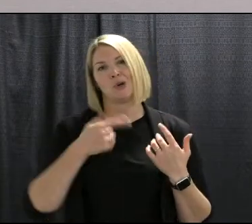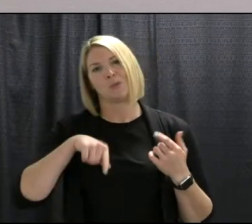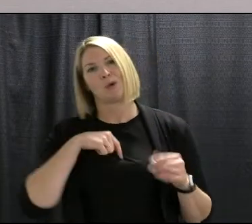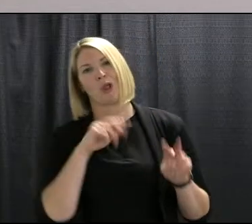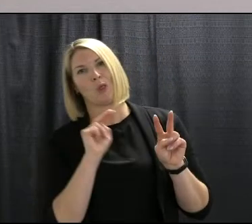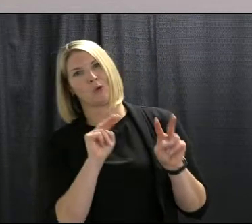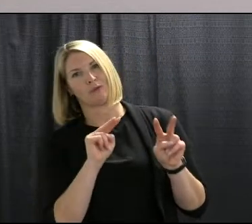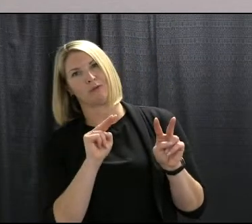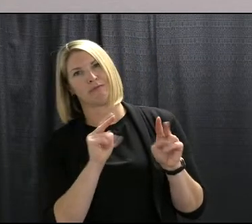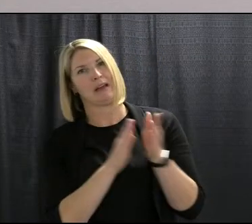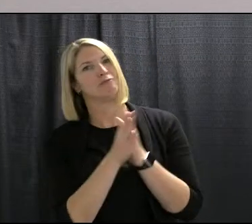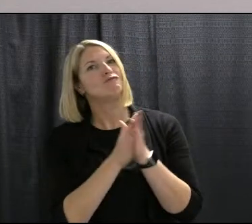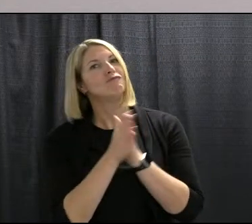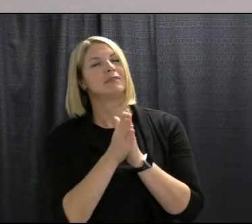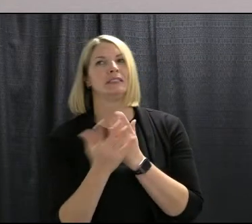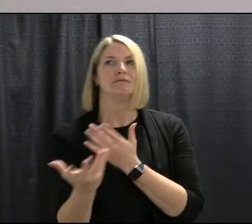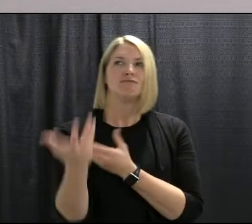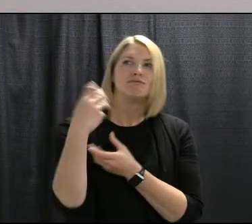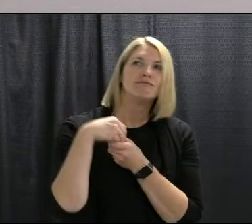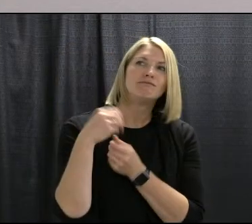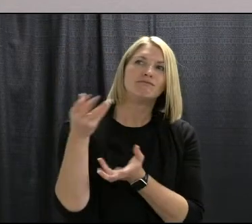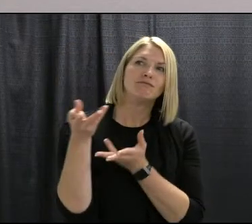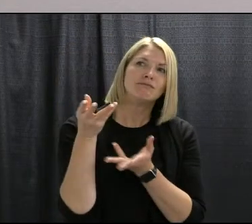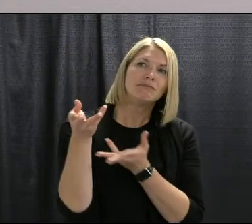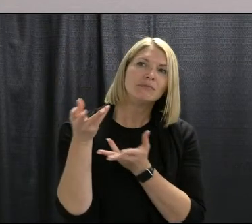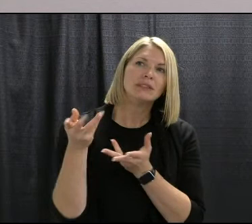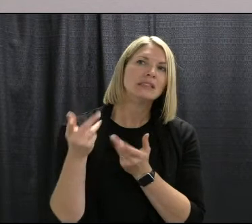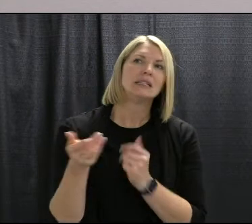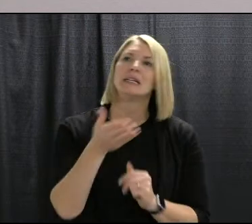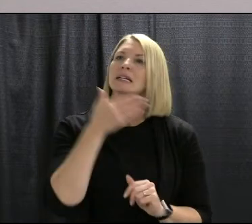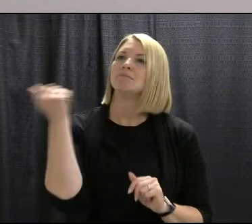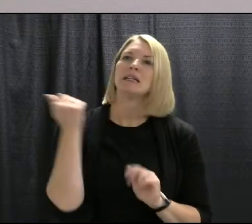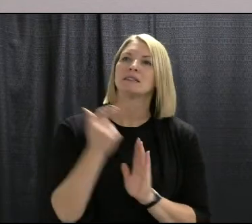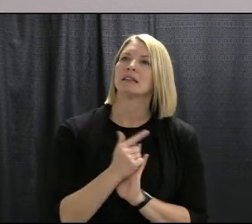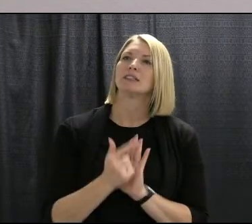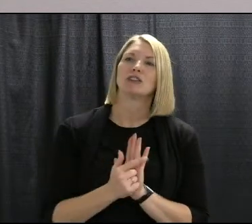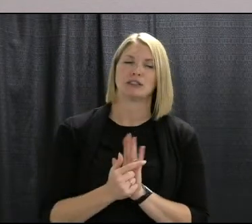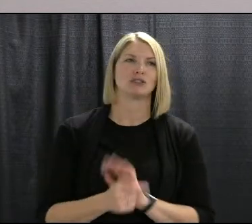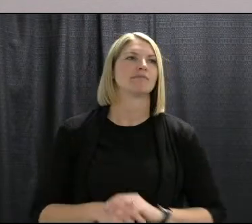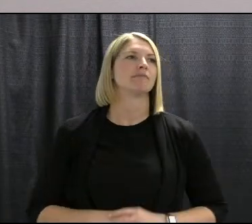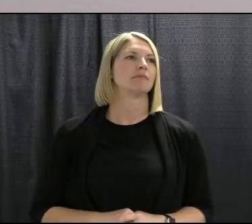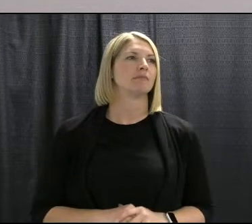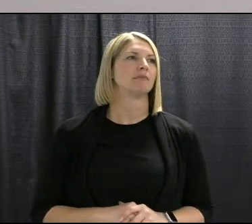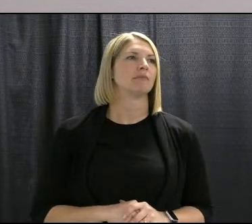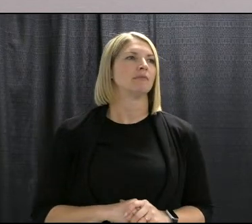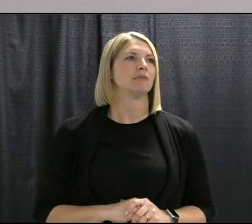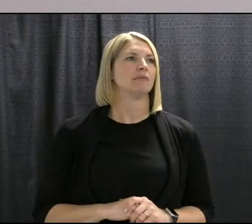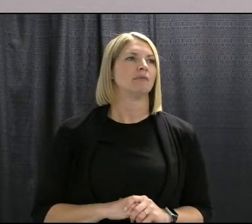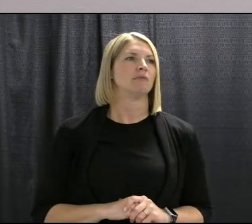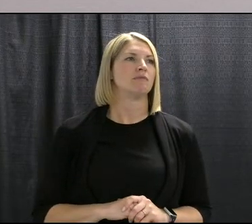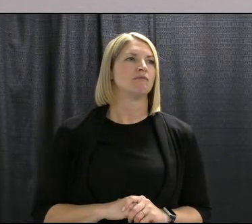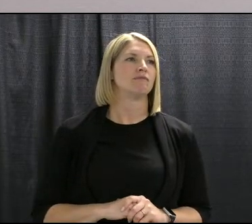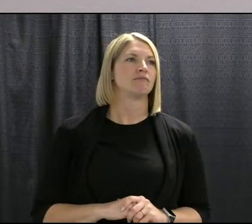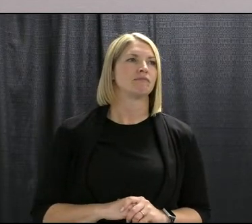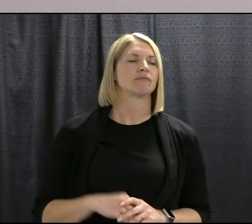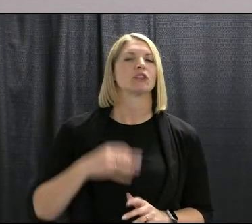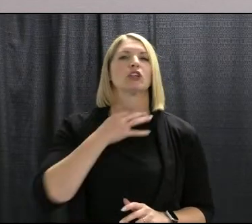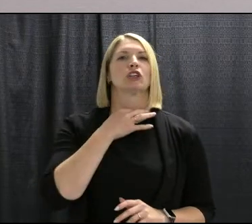and we are eager to work with our stakeholders and to collaborate to put forth the best legislation possible. Do the rest of you consider this to be